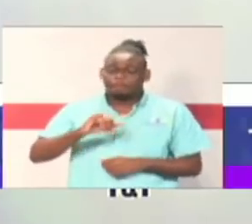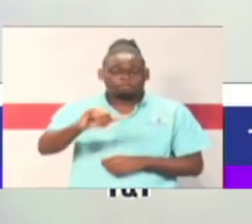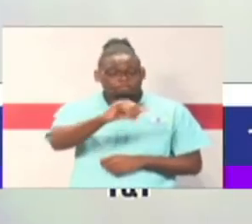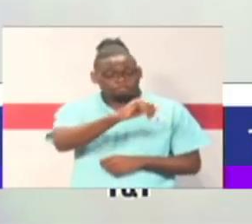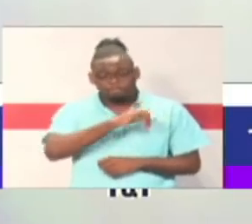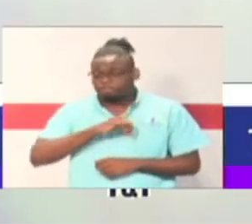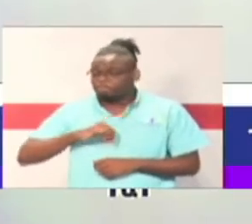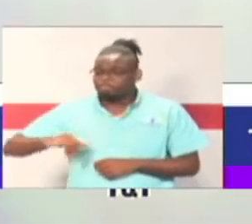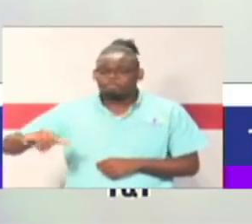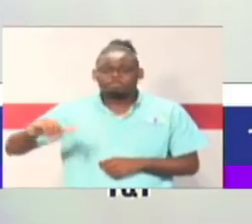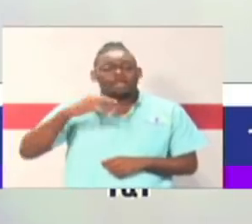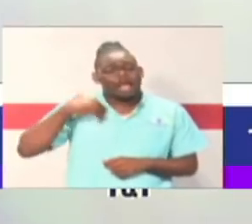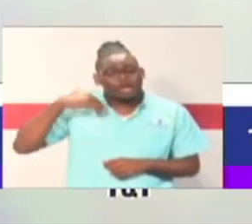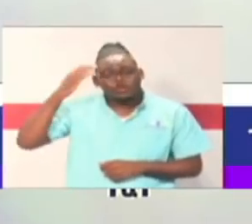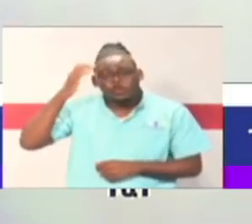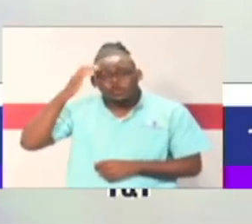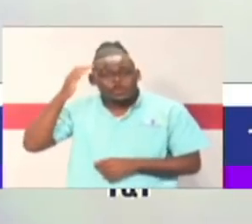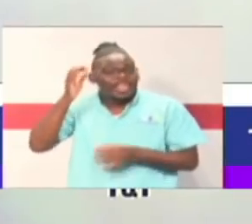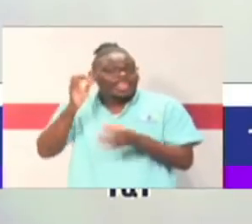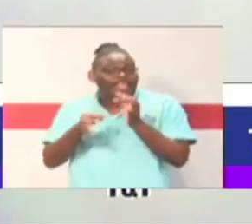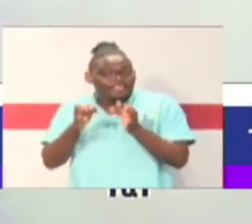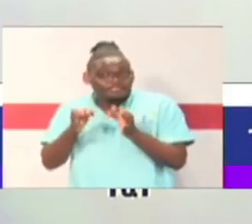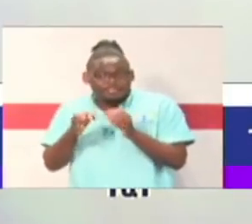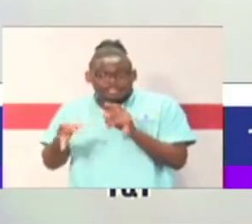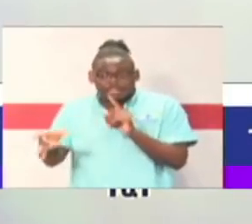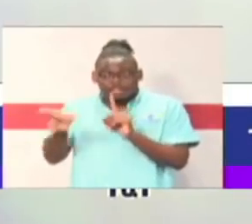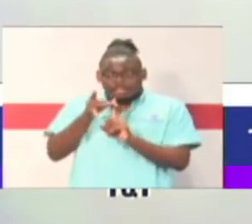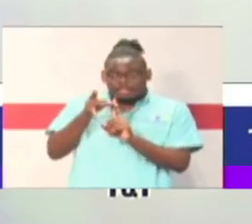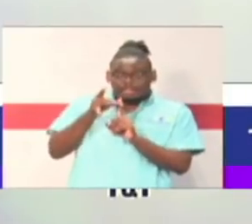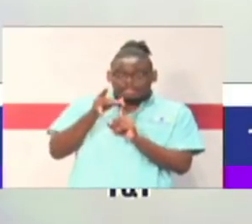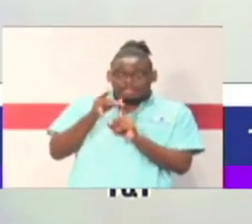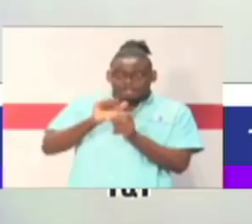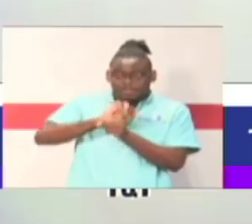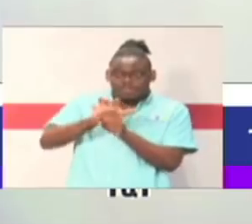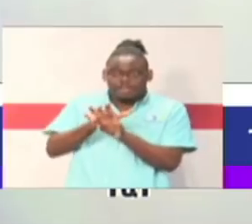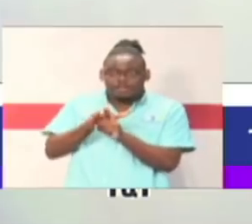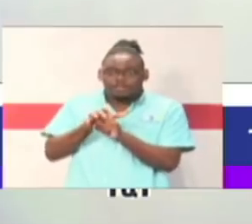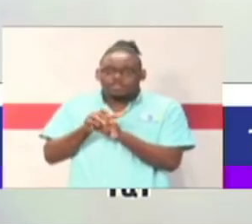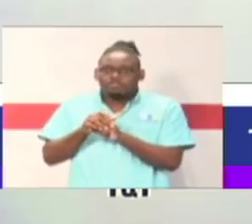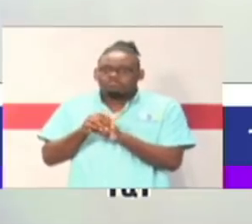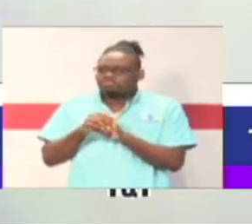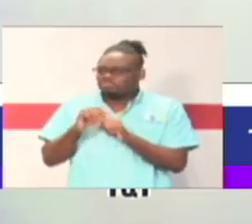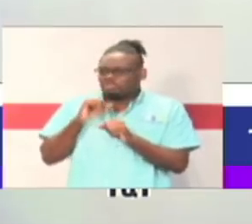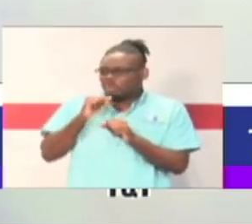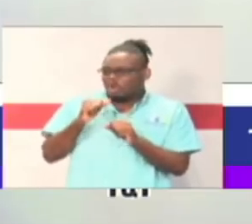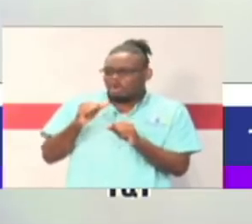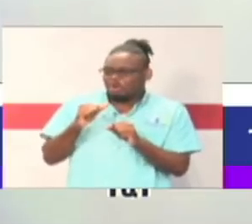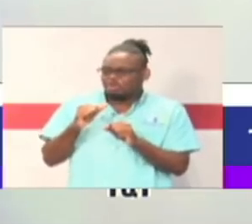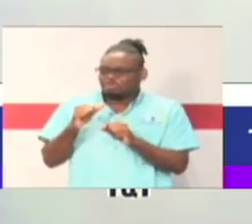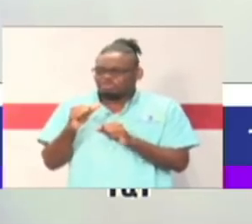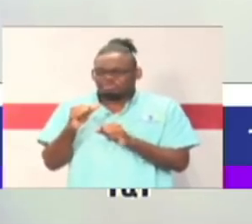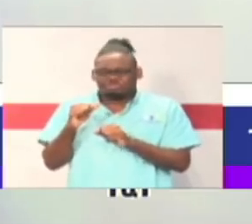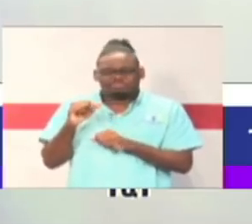become infected with COVID, it will not be severe illness. I